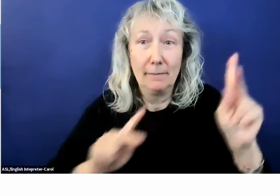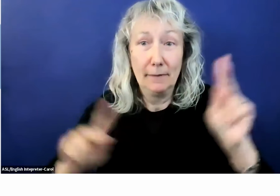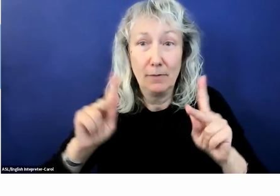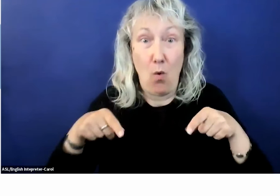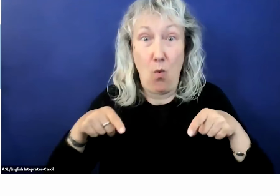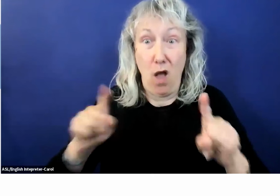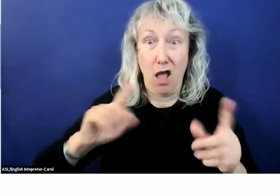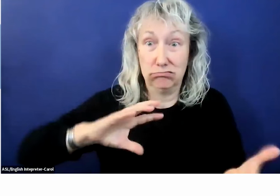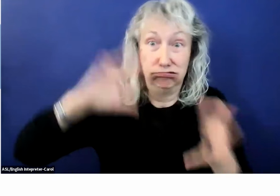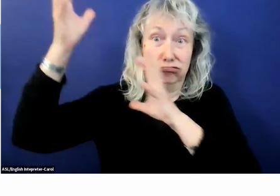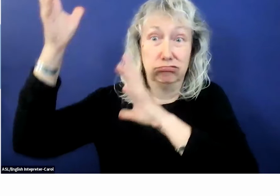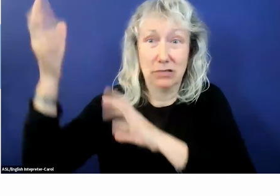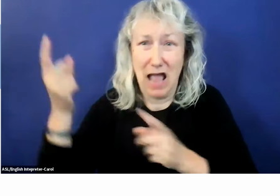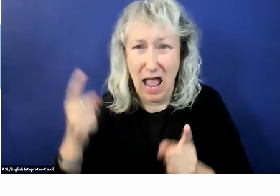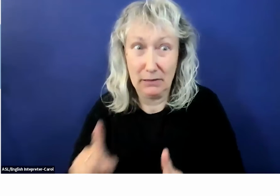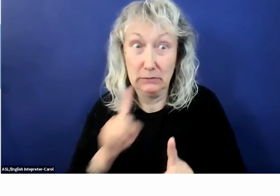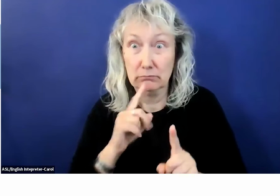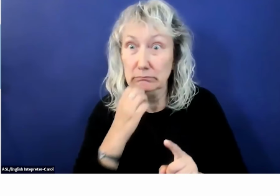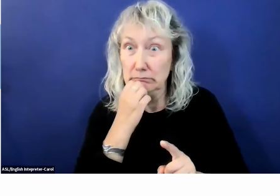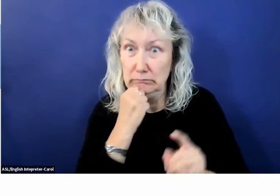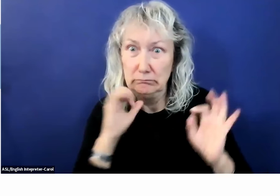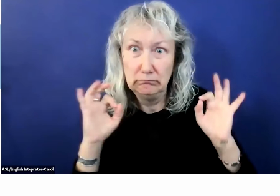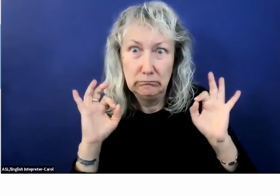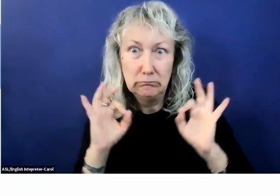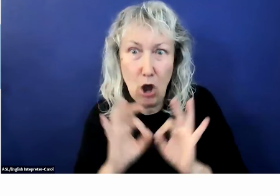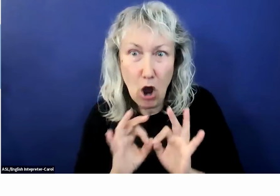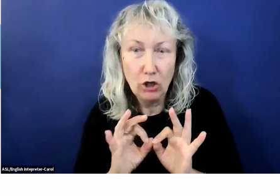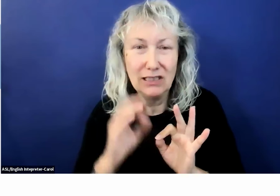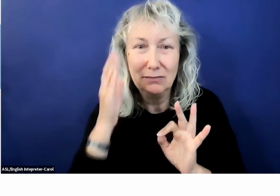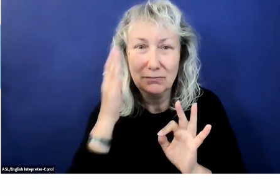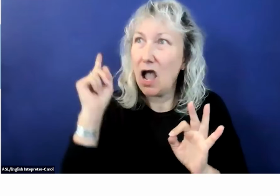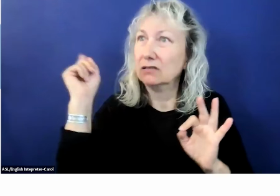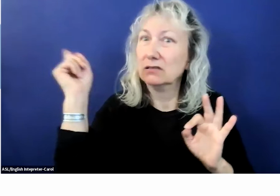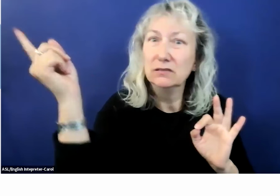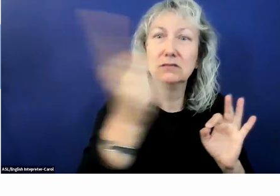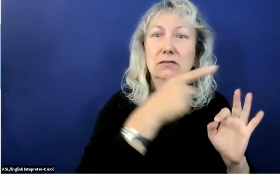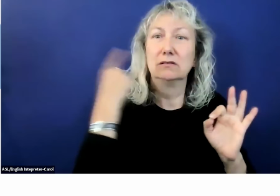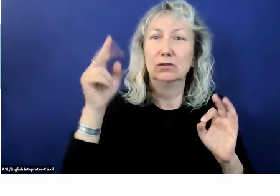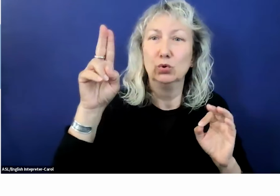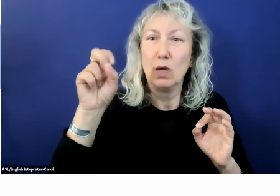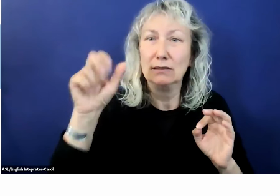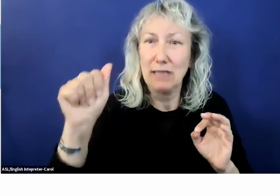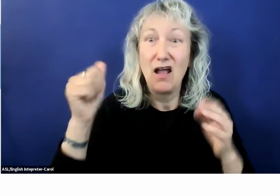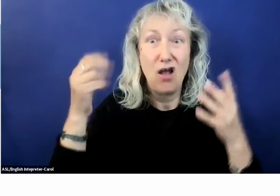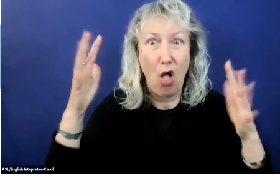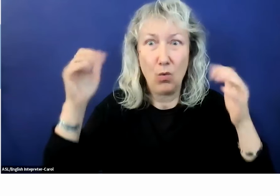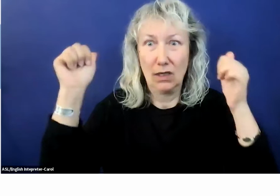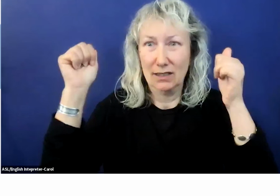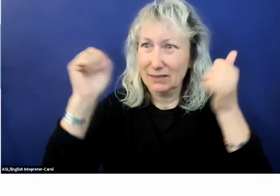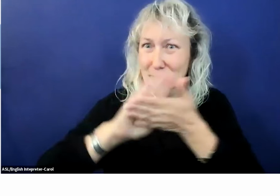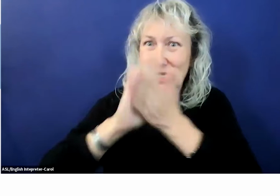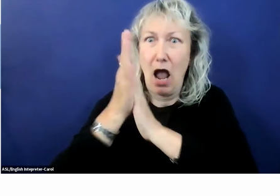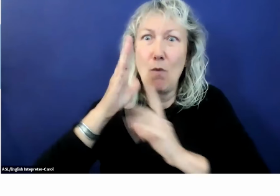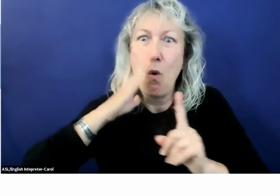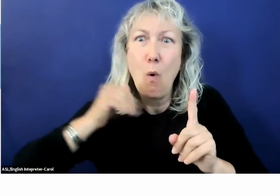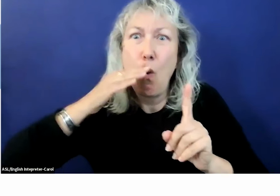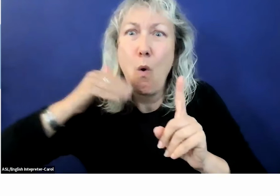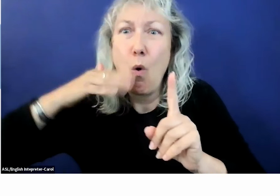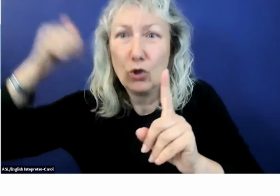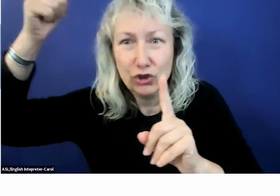more important than ever, as we are an aging nation. According to the U.S. Census Bureau, for the first time in U.S.